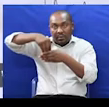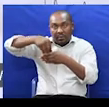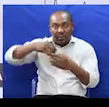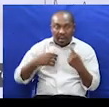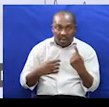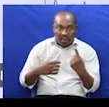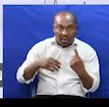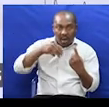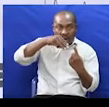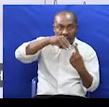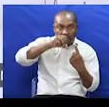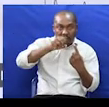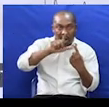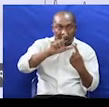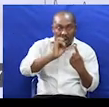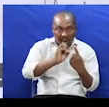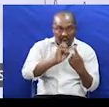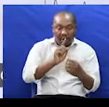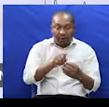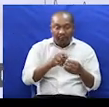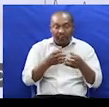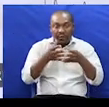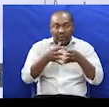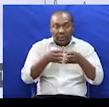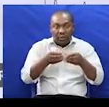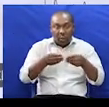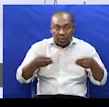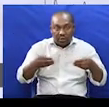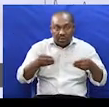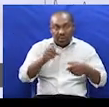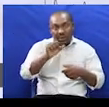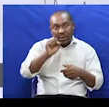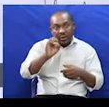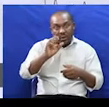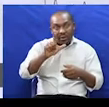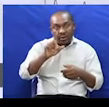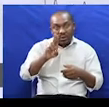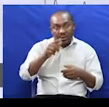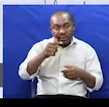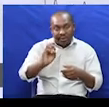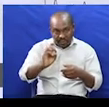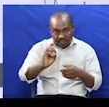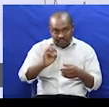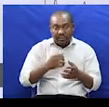1 mole of a solute, 1 mole of a solute